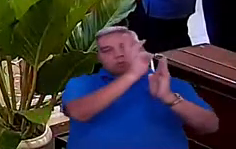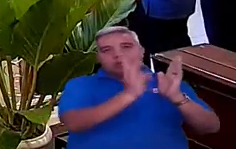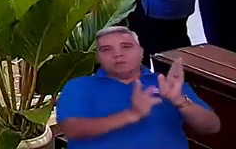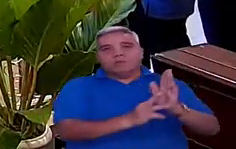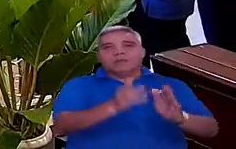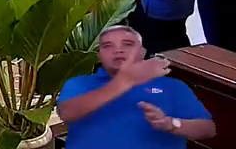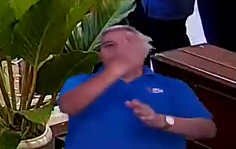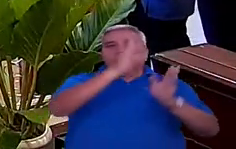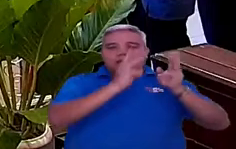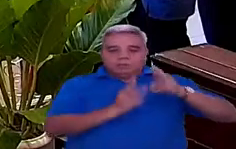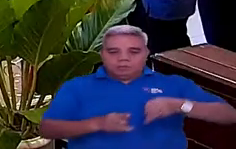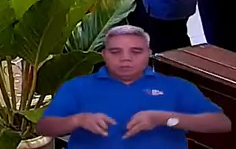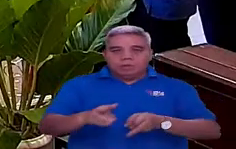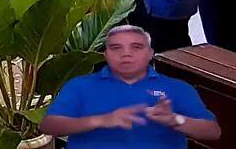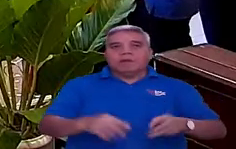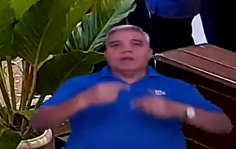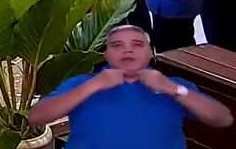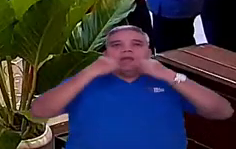Ladies.